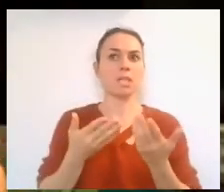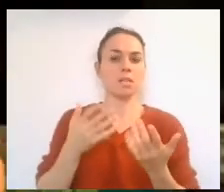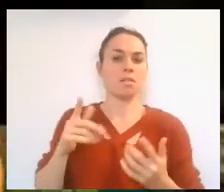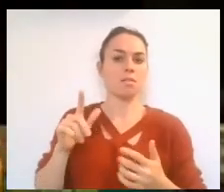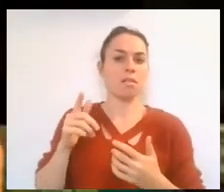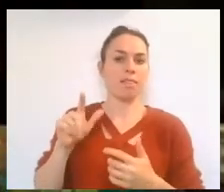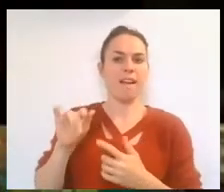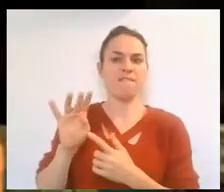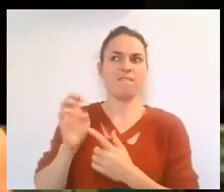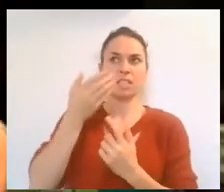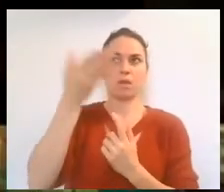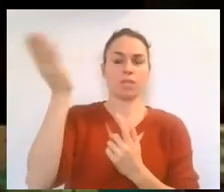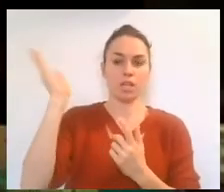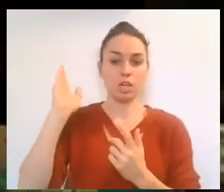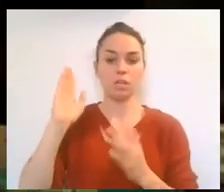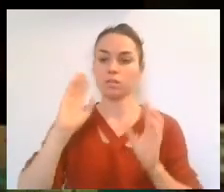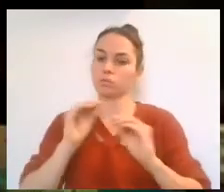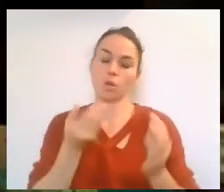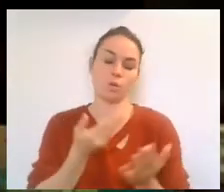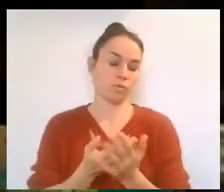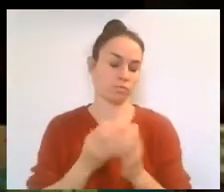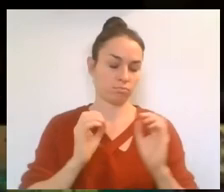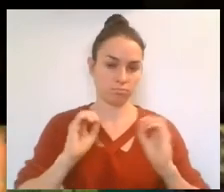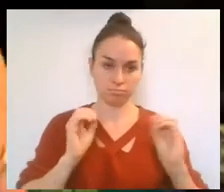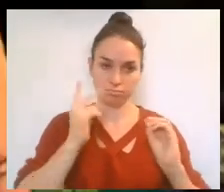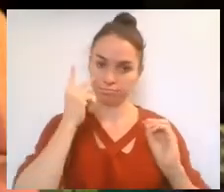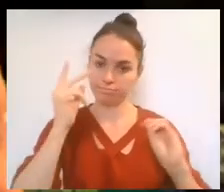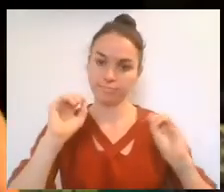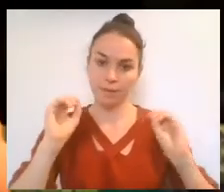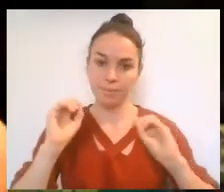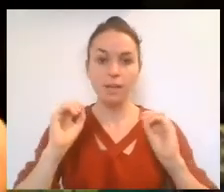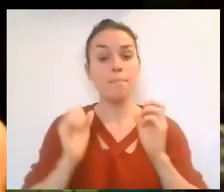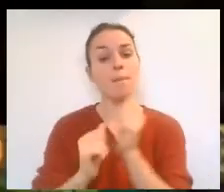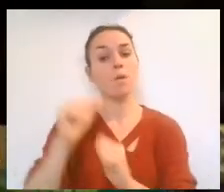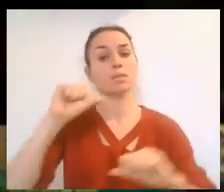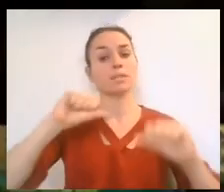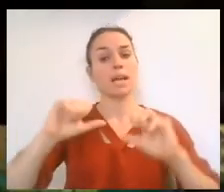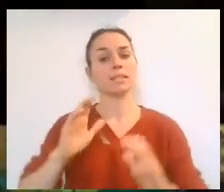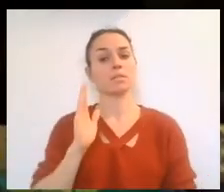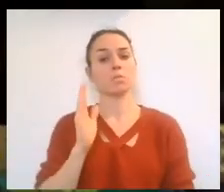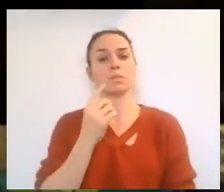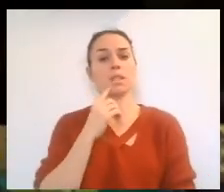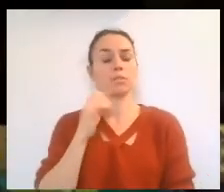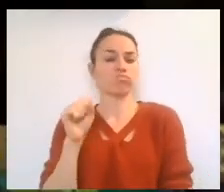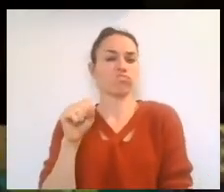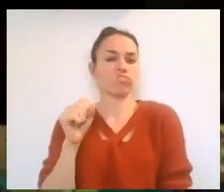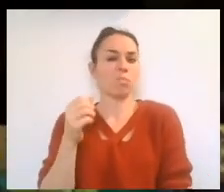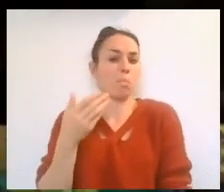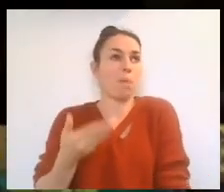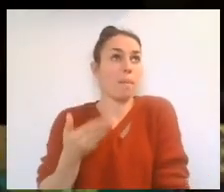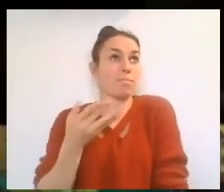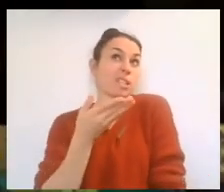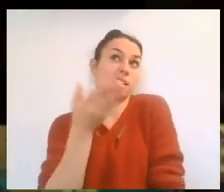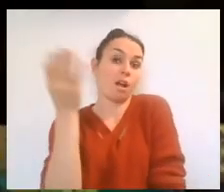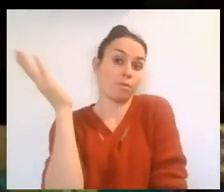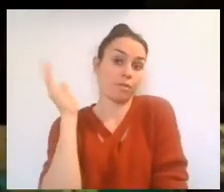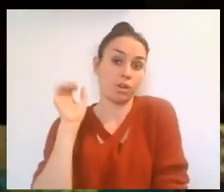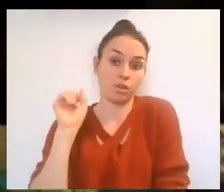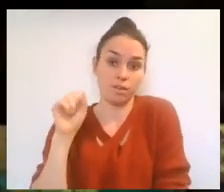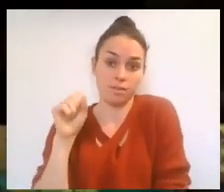most scientists, most astronomers would say, yeah, life probably exists. But you've asked me,